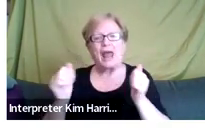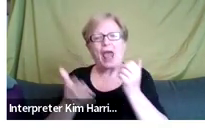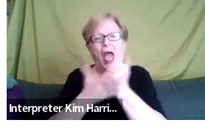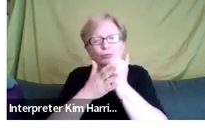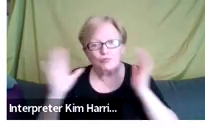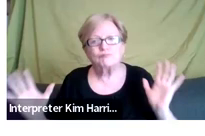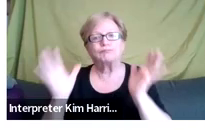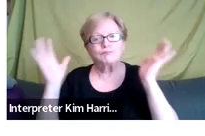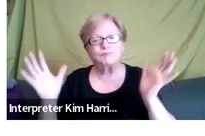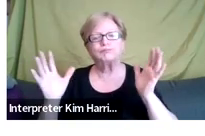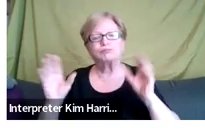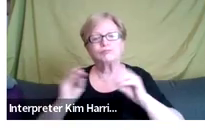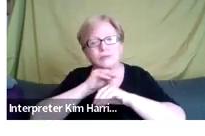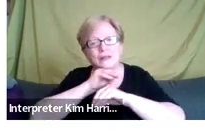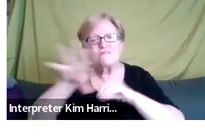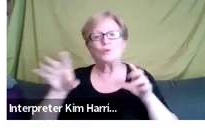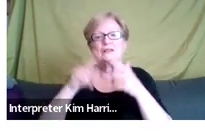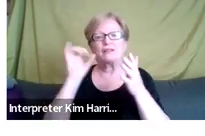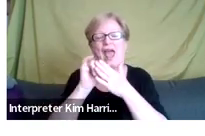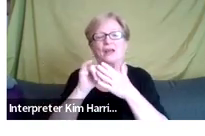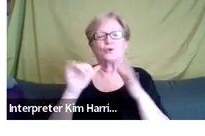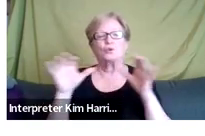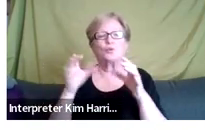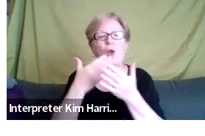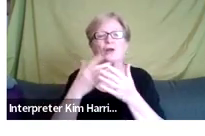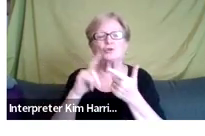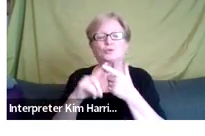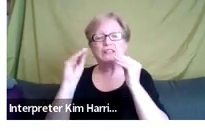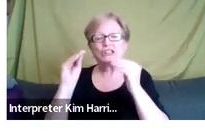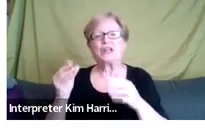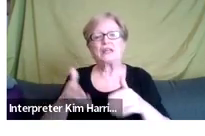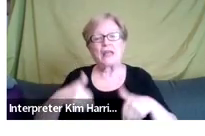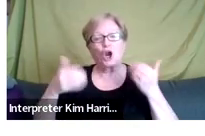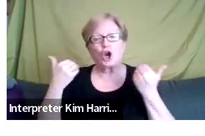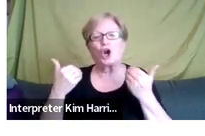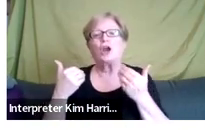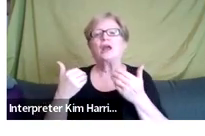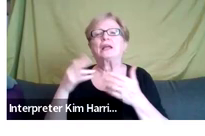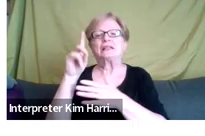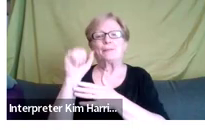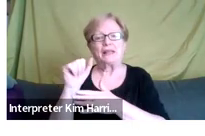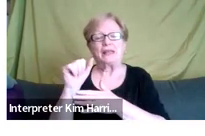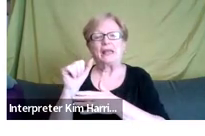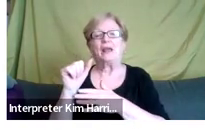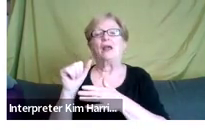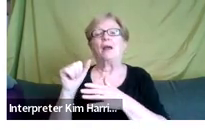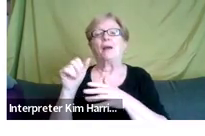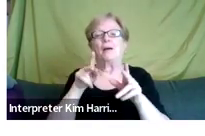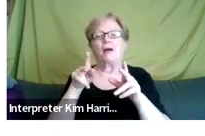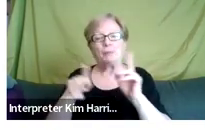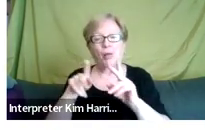do well in. And then to end the page wage gap within the